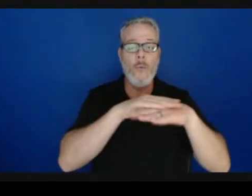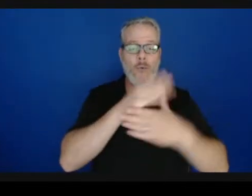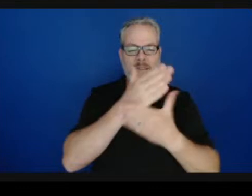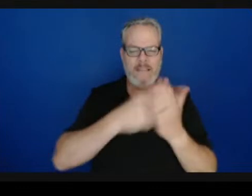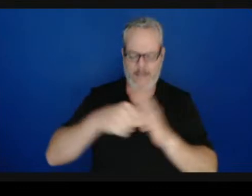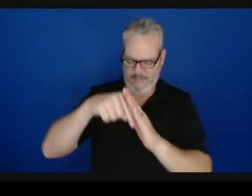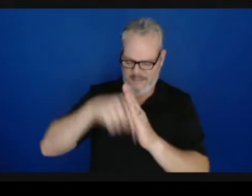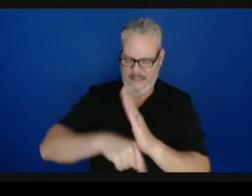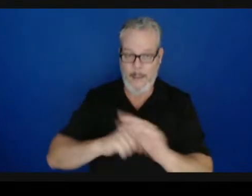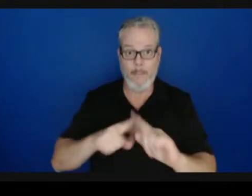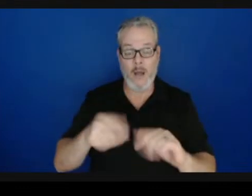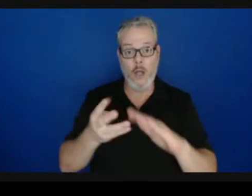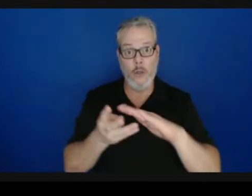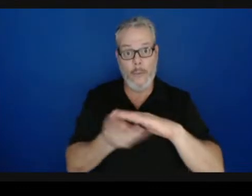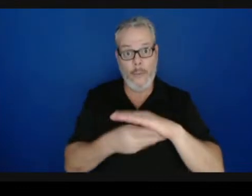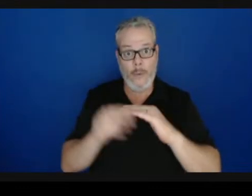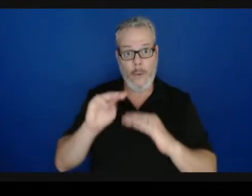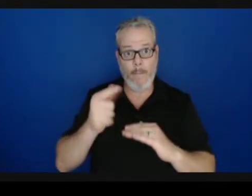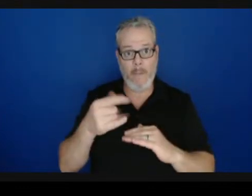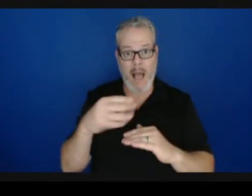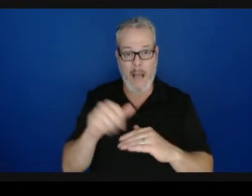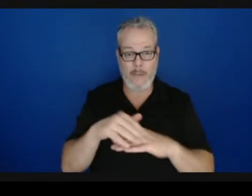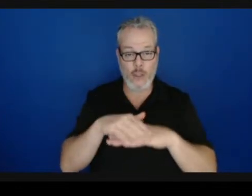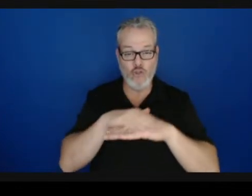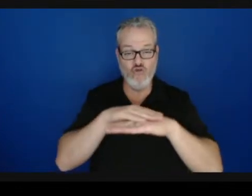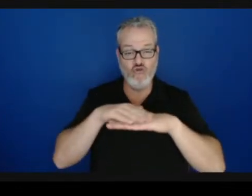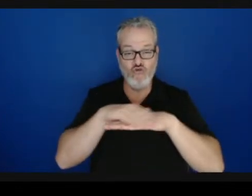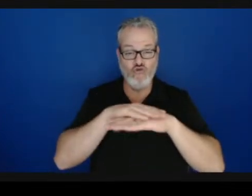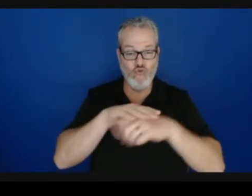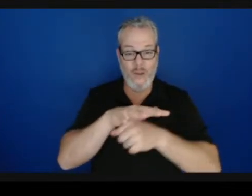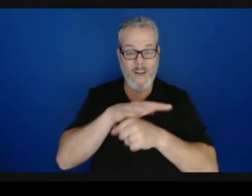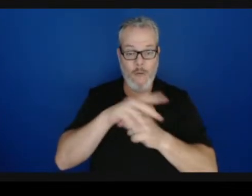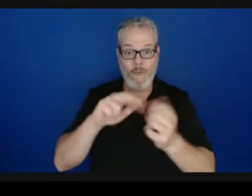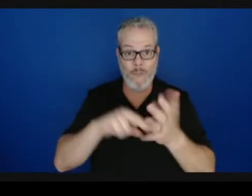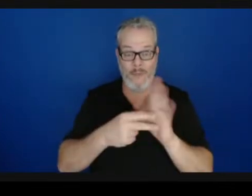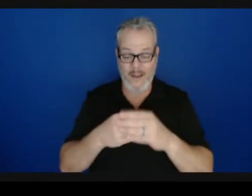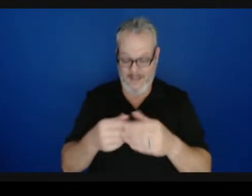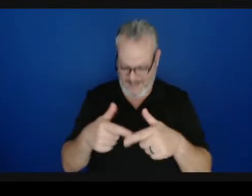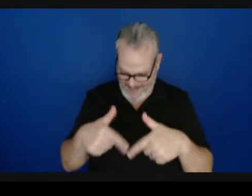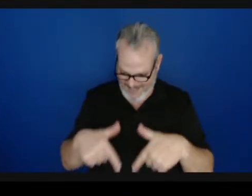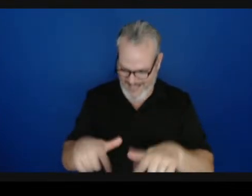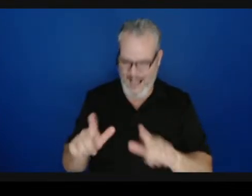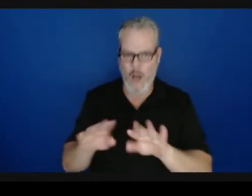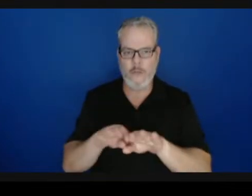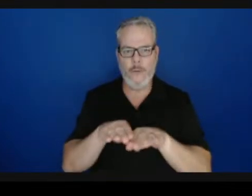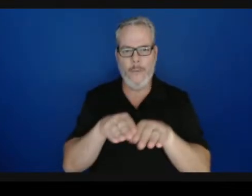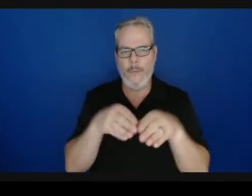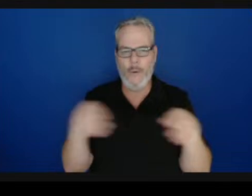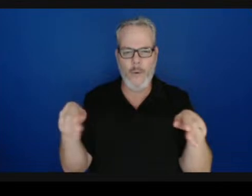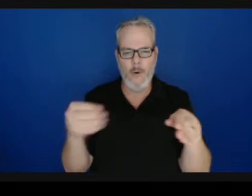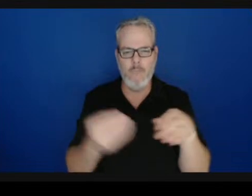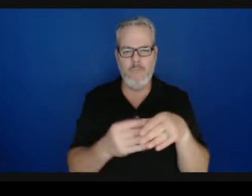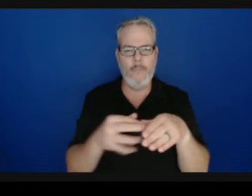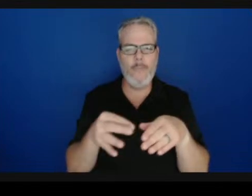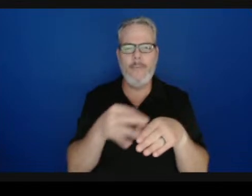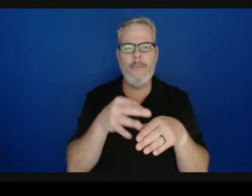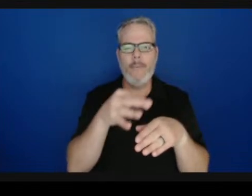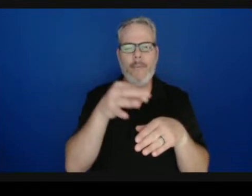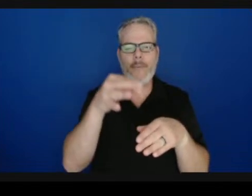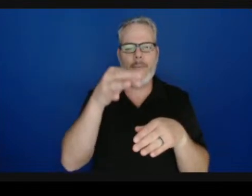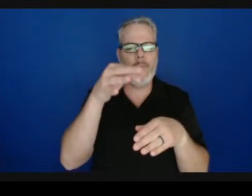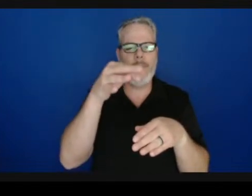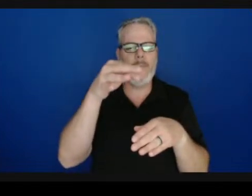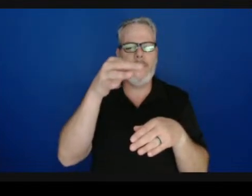getting shallow enough that allows the gas to exsolve, to come out of solution and bubble out